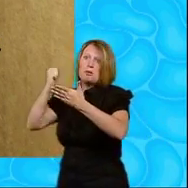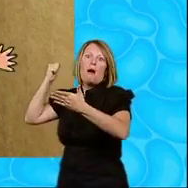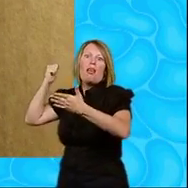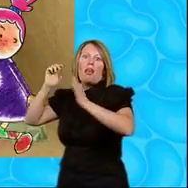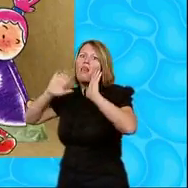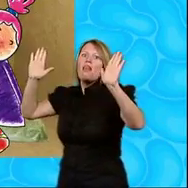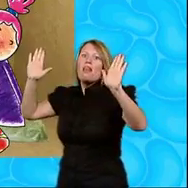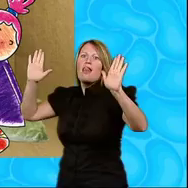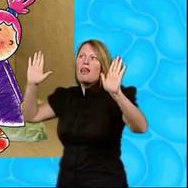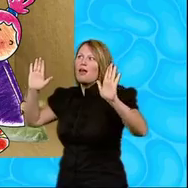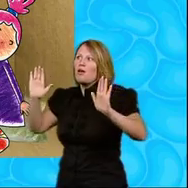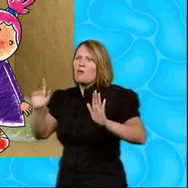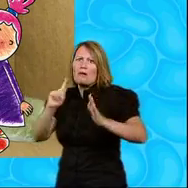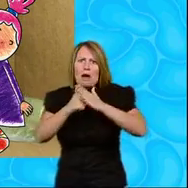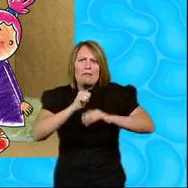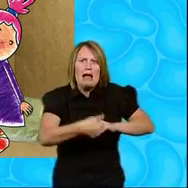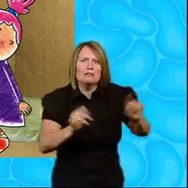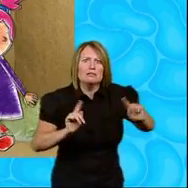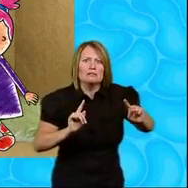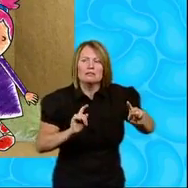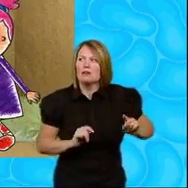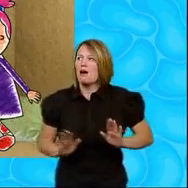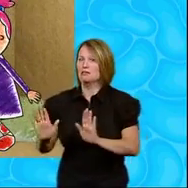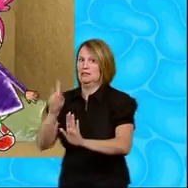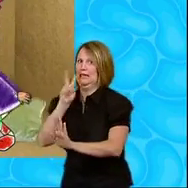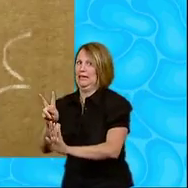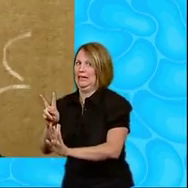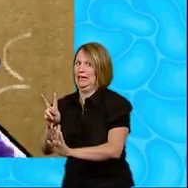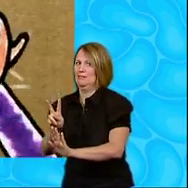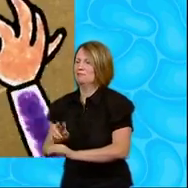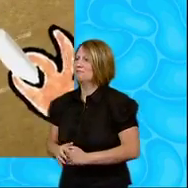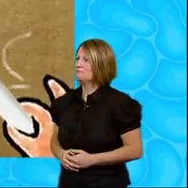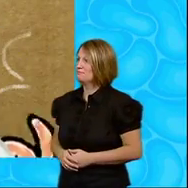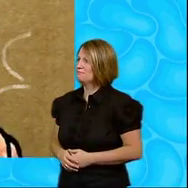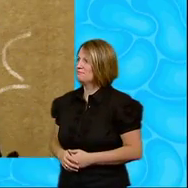incredible. So what happens next? Let's see.